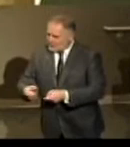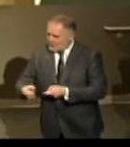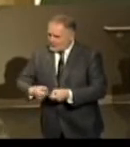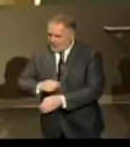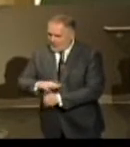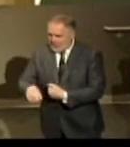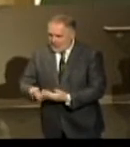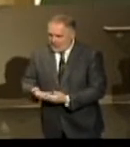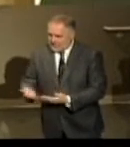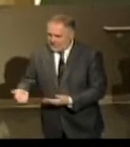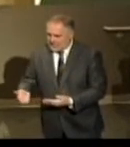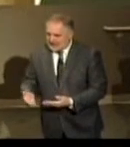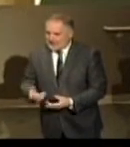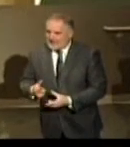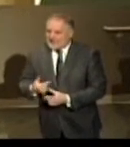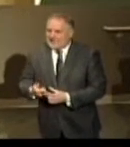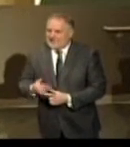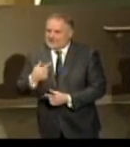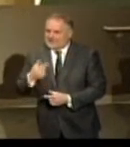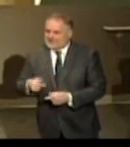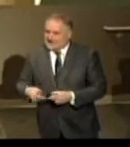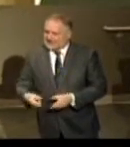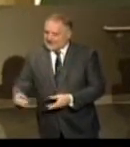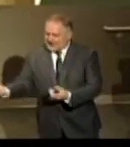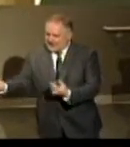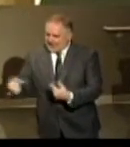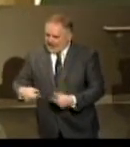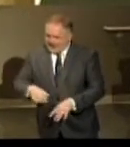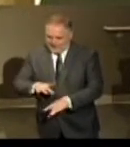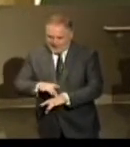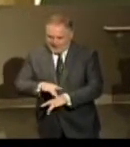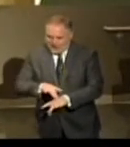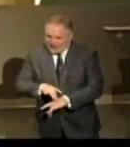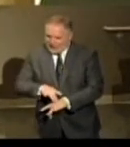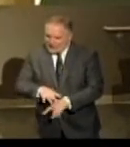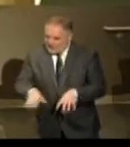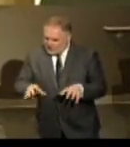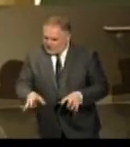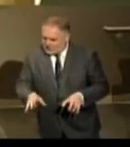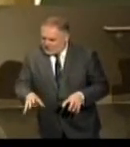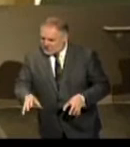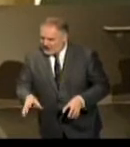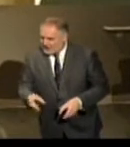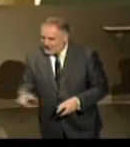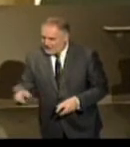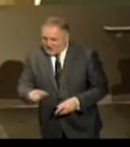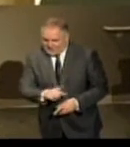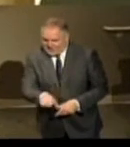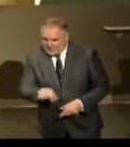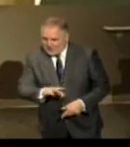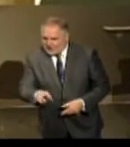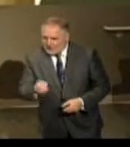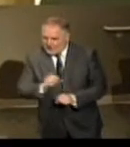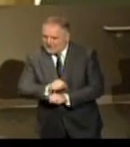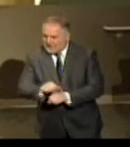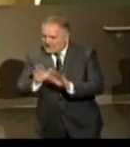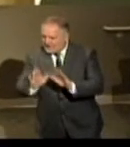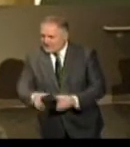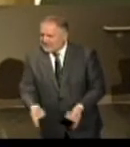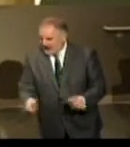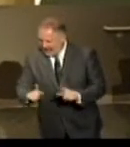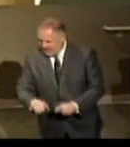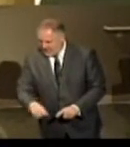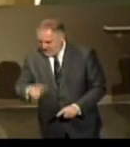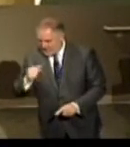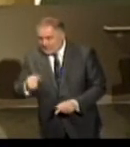things. And the Bible says there was an earth-shaking prayer took place, and God shook the earth where they was, and miracles took place because